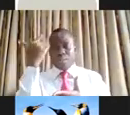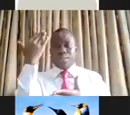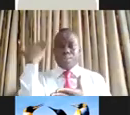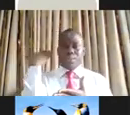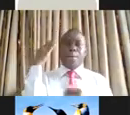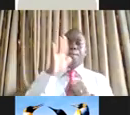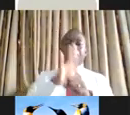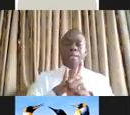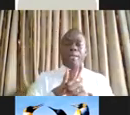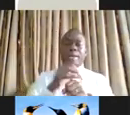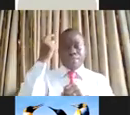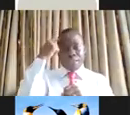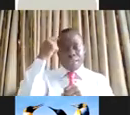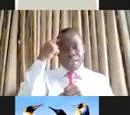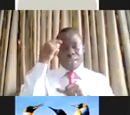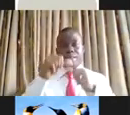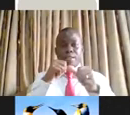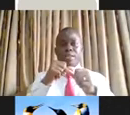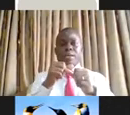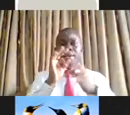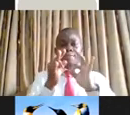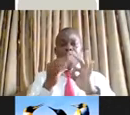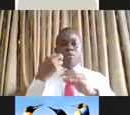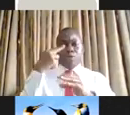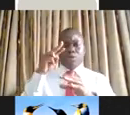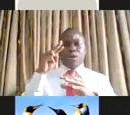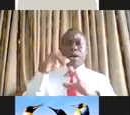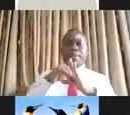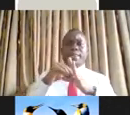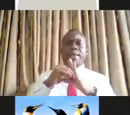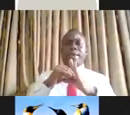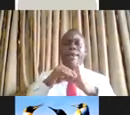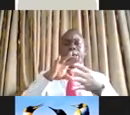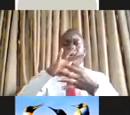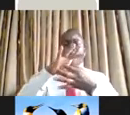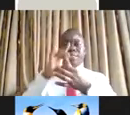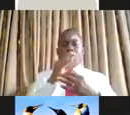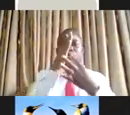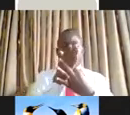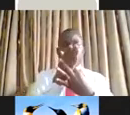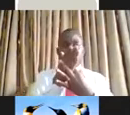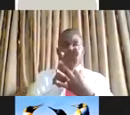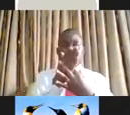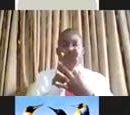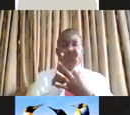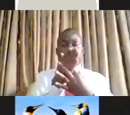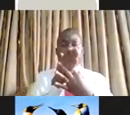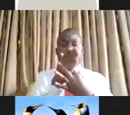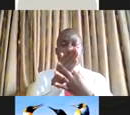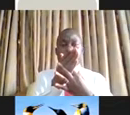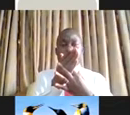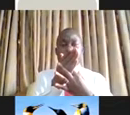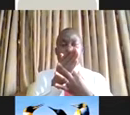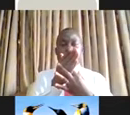me arguing that when you look at the intersection between assignment of